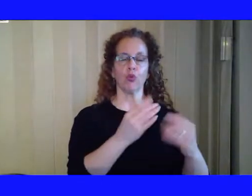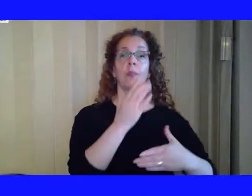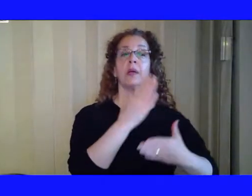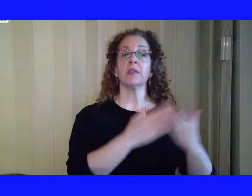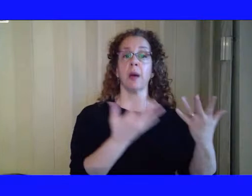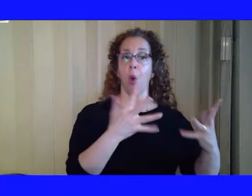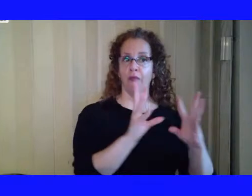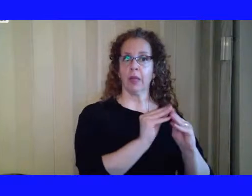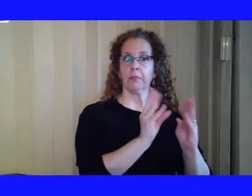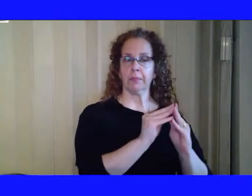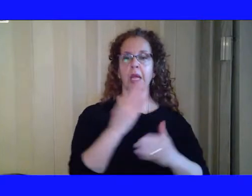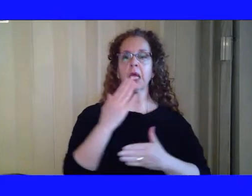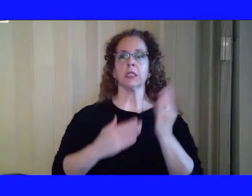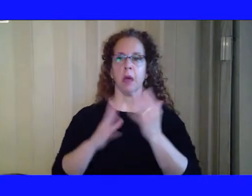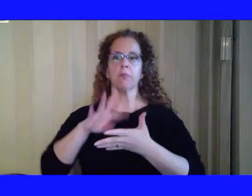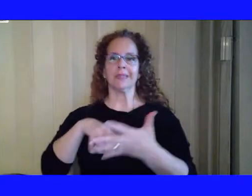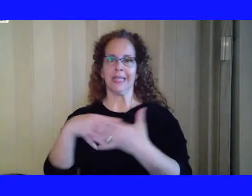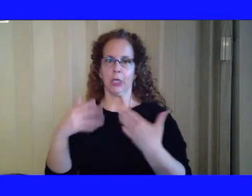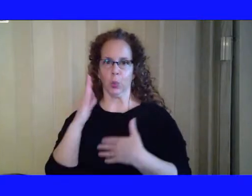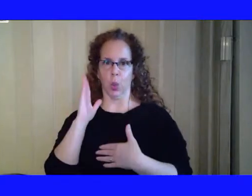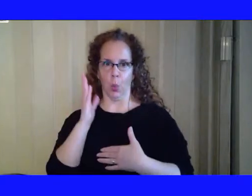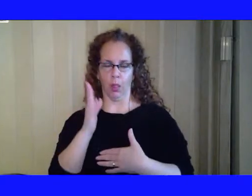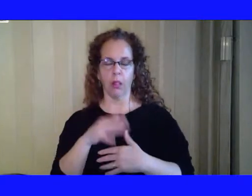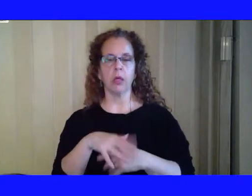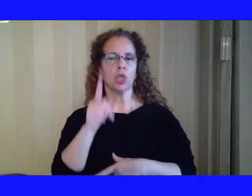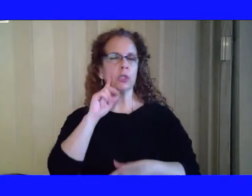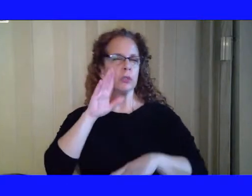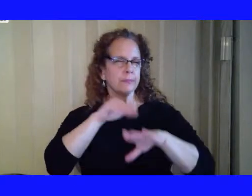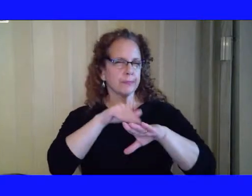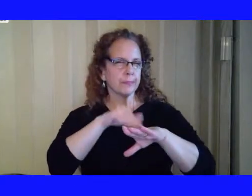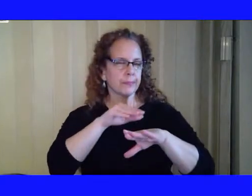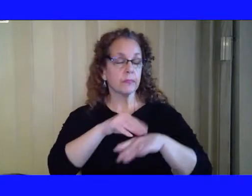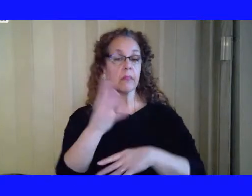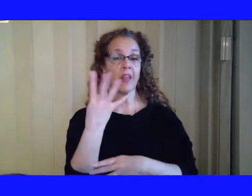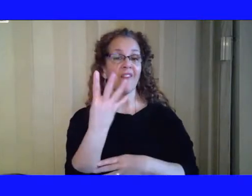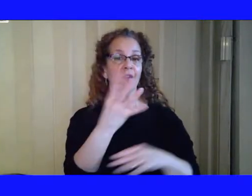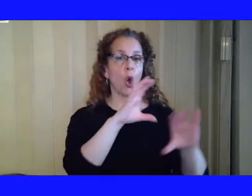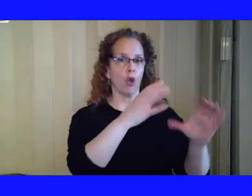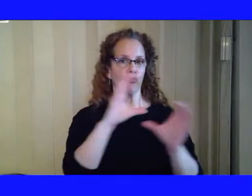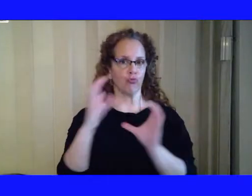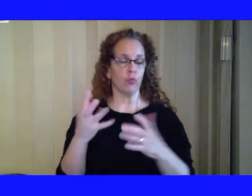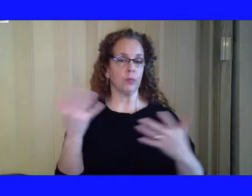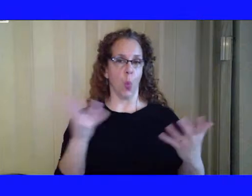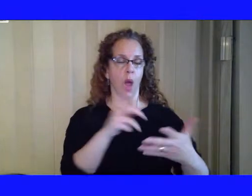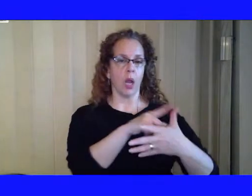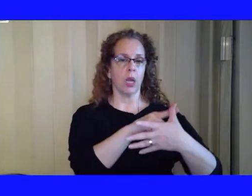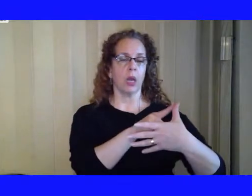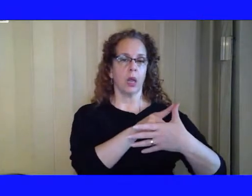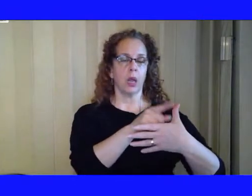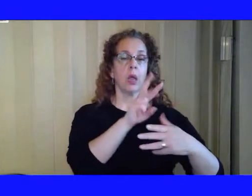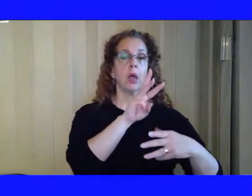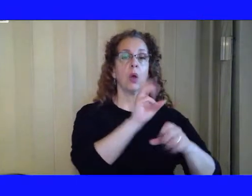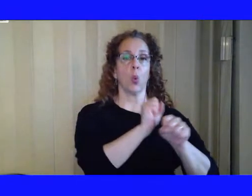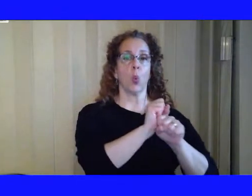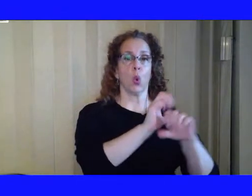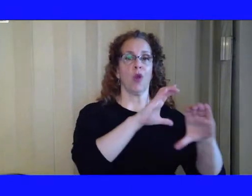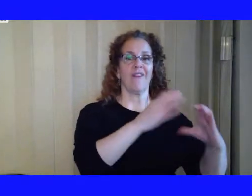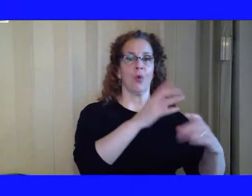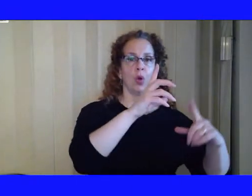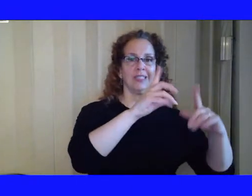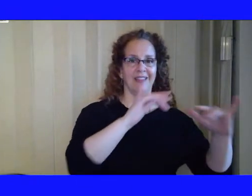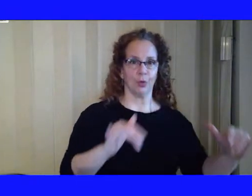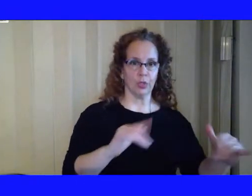timelines, and we will be establishing success metrics for each of the work groups. Next slide, please.